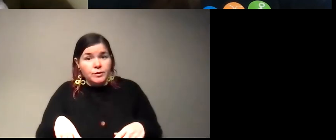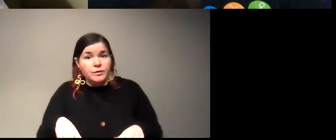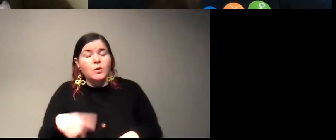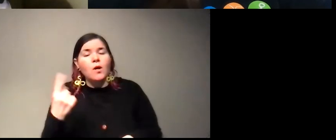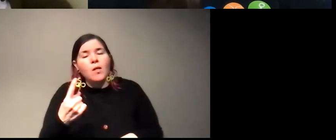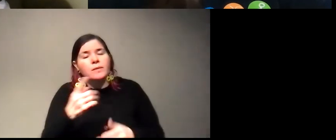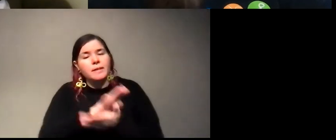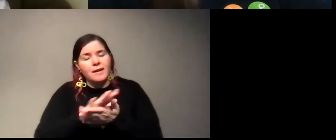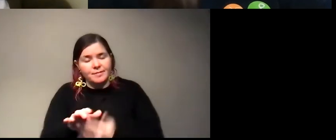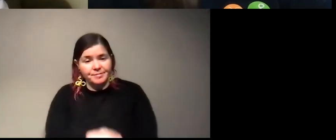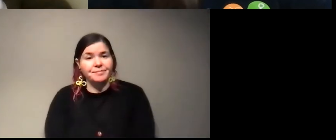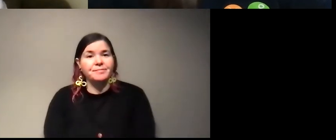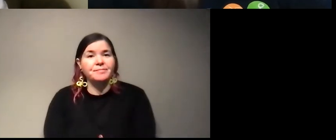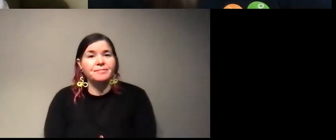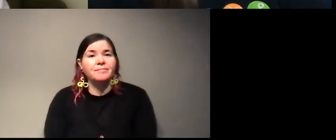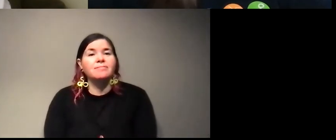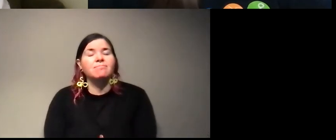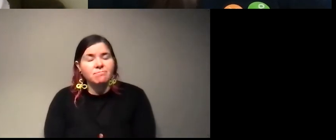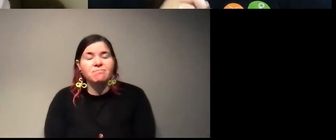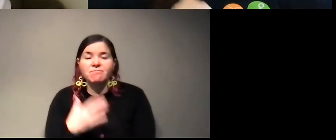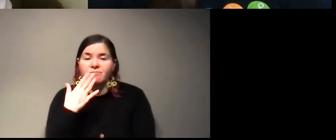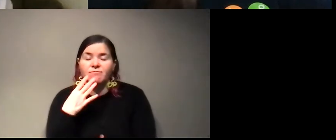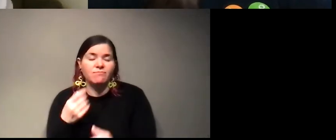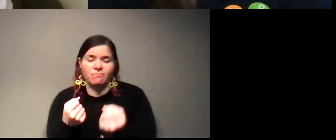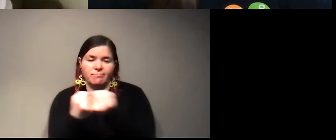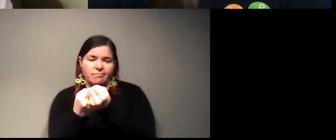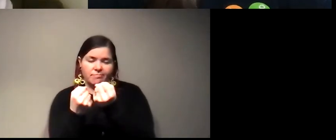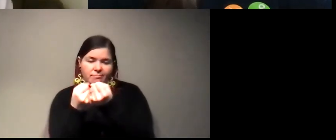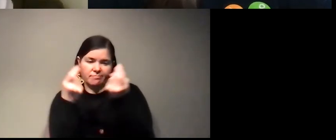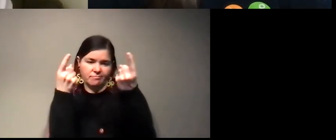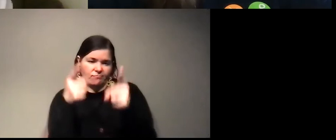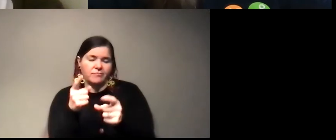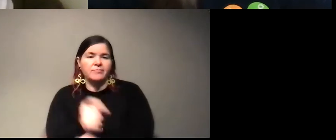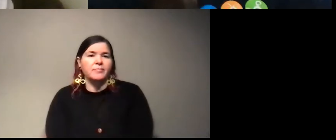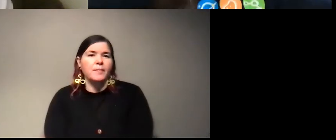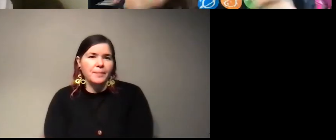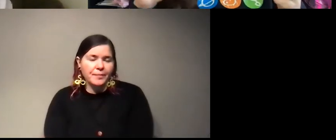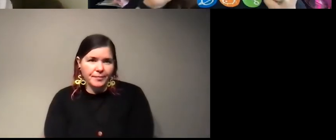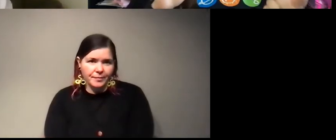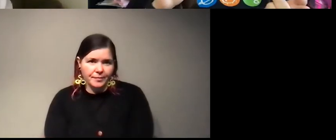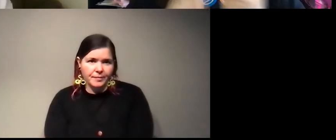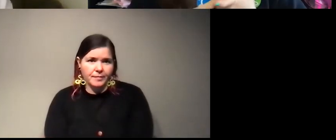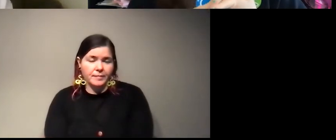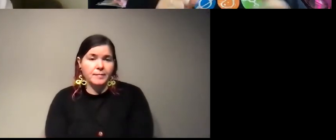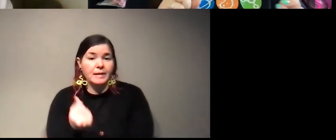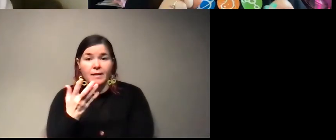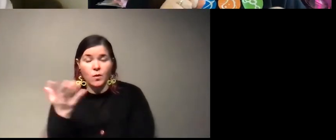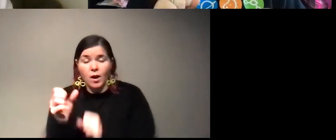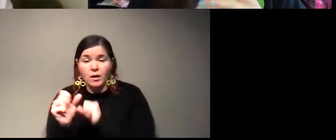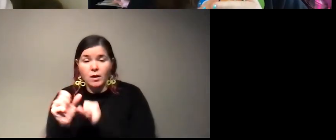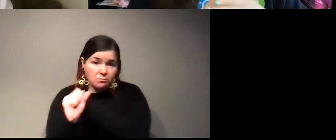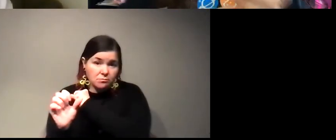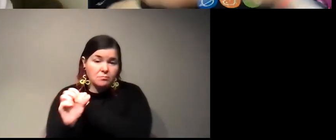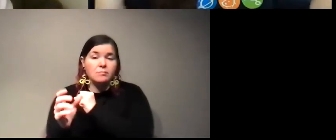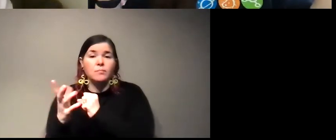be kind, friends. Solid. I co-sign that as well. That's awesome. Is there anything that you'd like to plug? Anything you'd